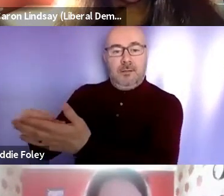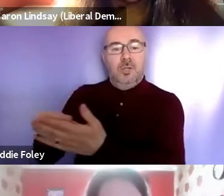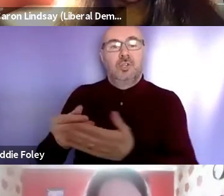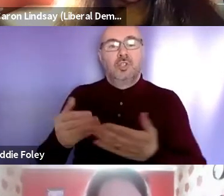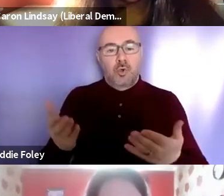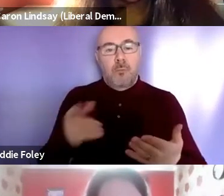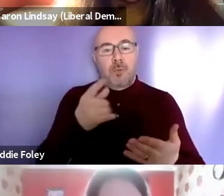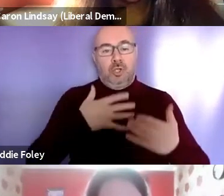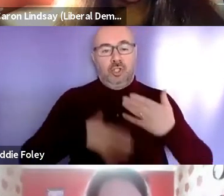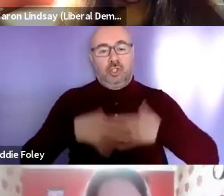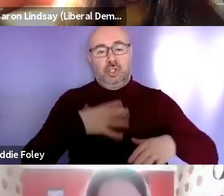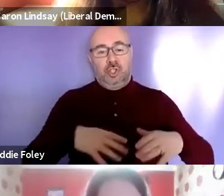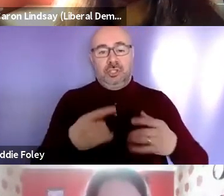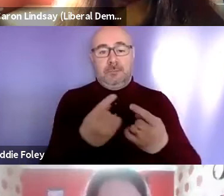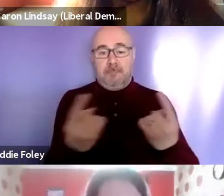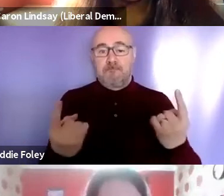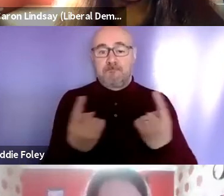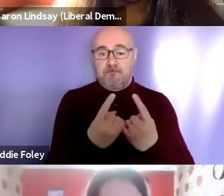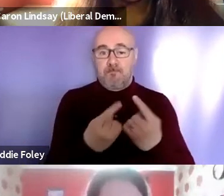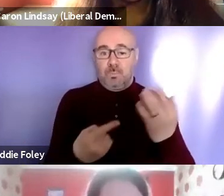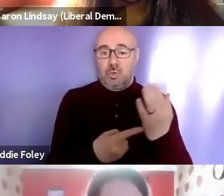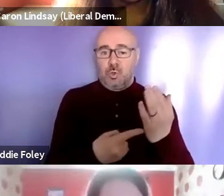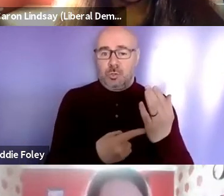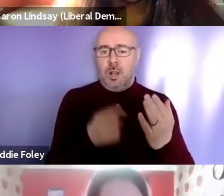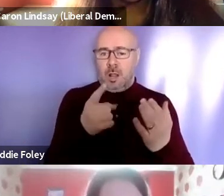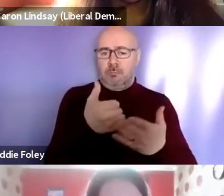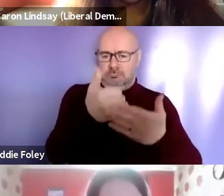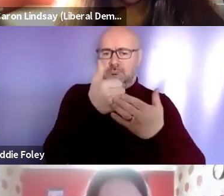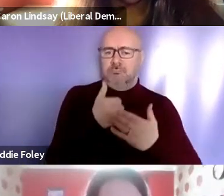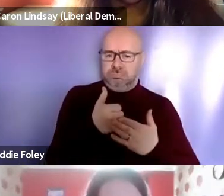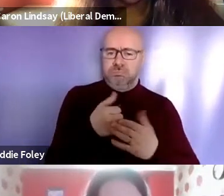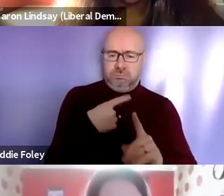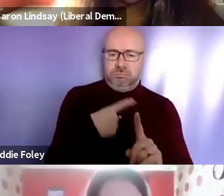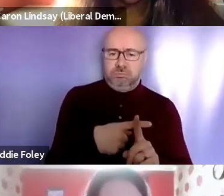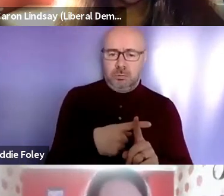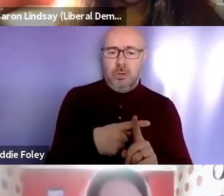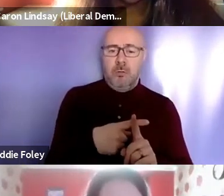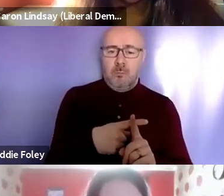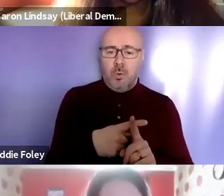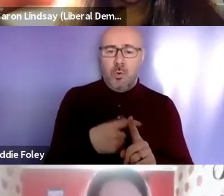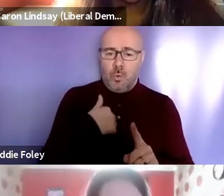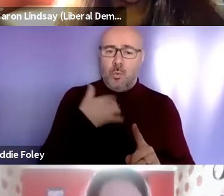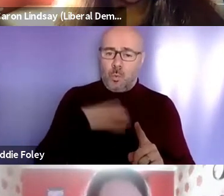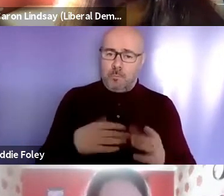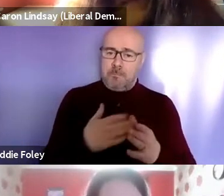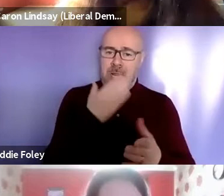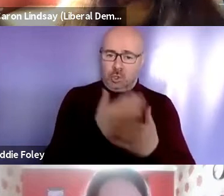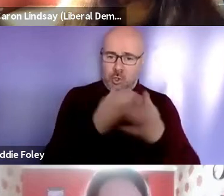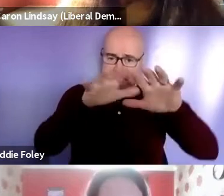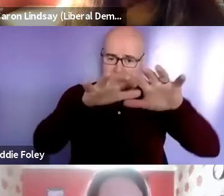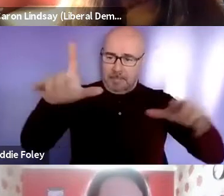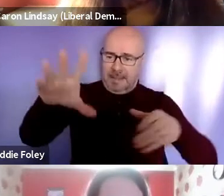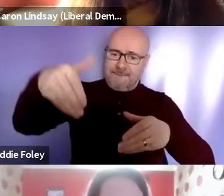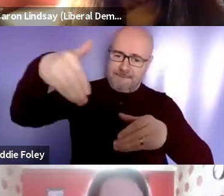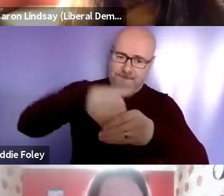going forward. And I think we just have to make sure they are built properly, and we need to make sure that people are involved in that process. Thank you. And